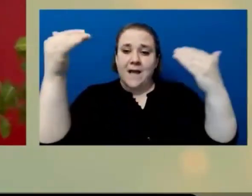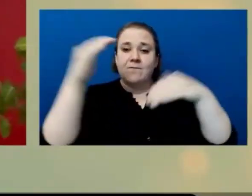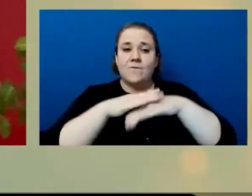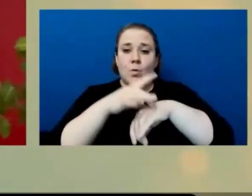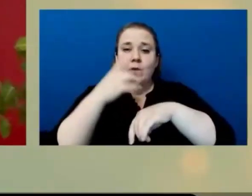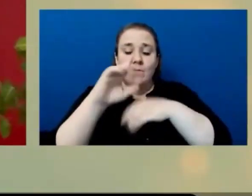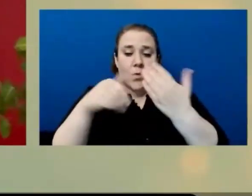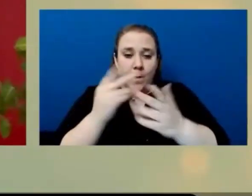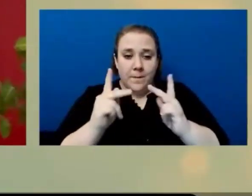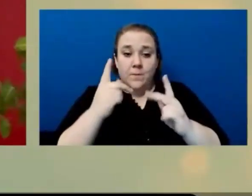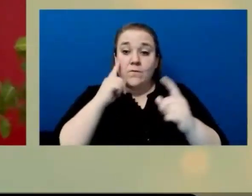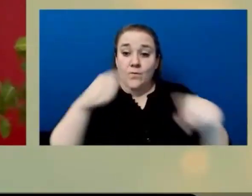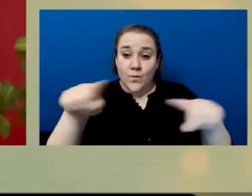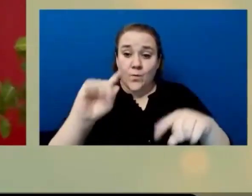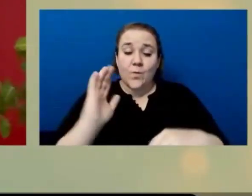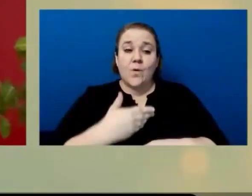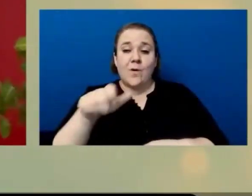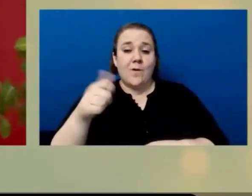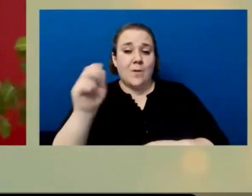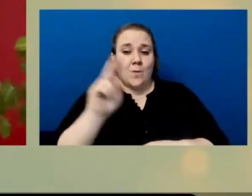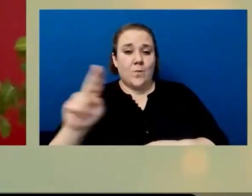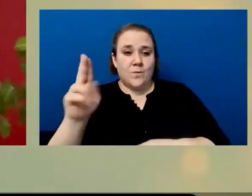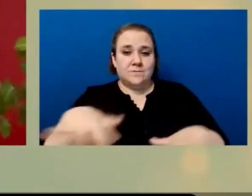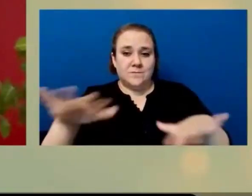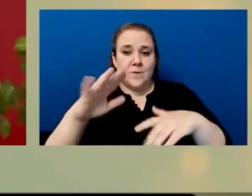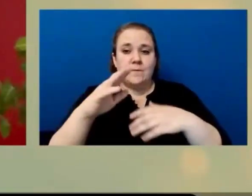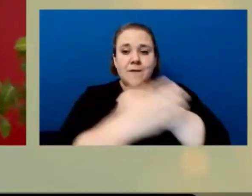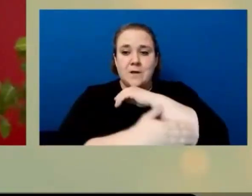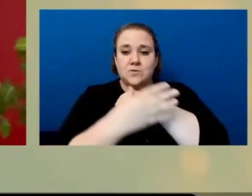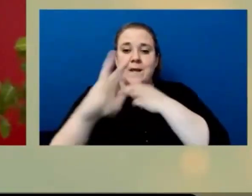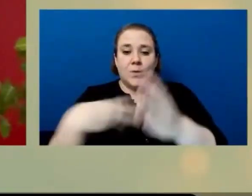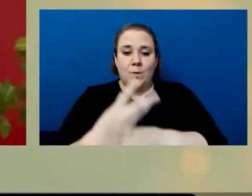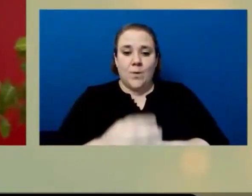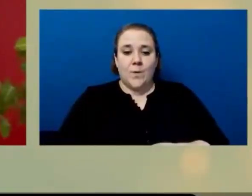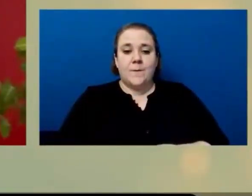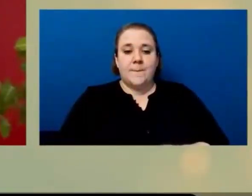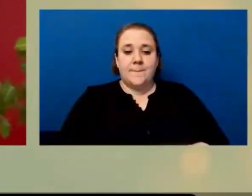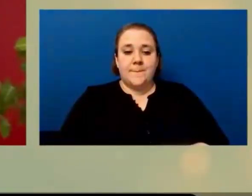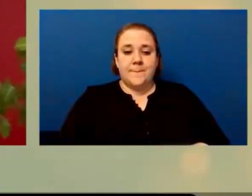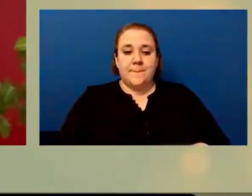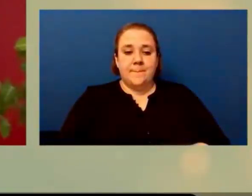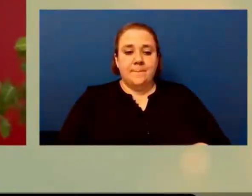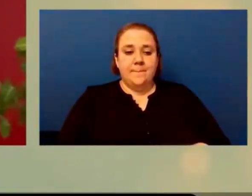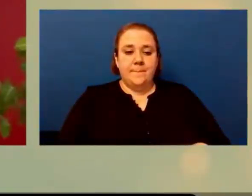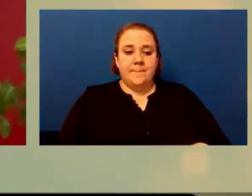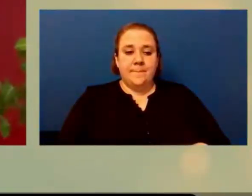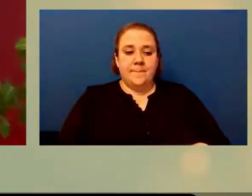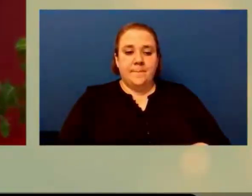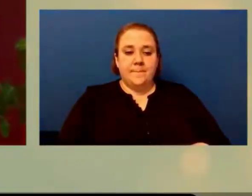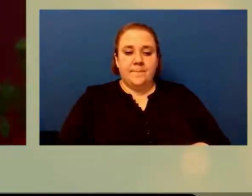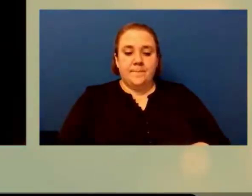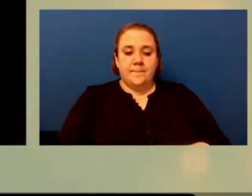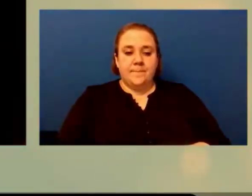earth for all people, to you, our fellow UUs across the country and the world.